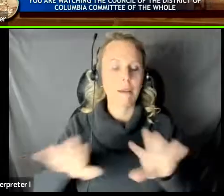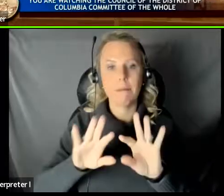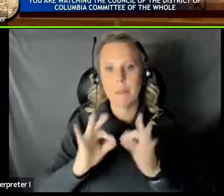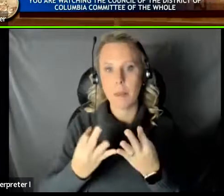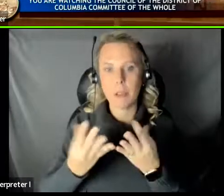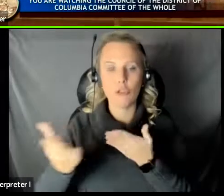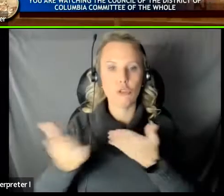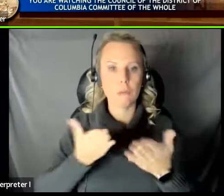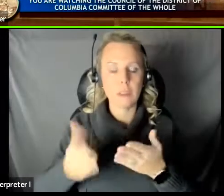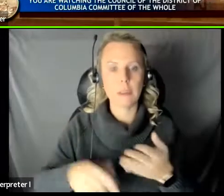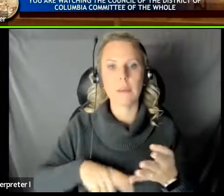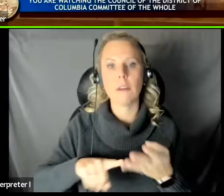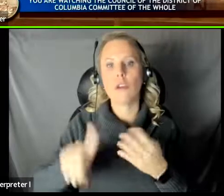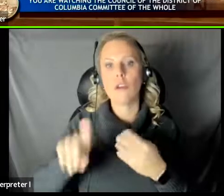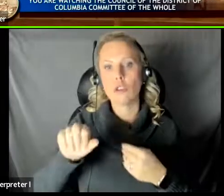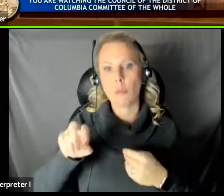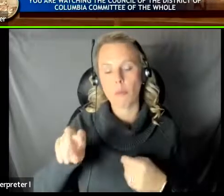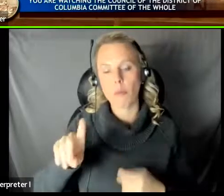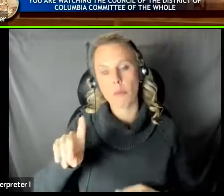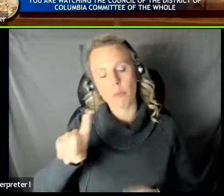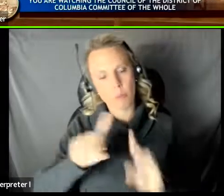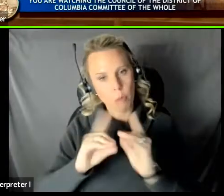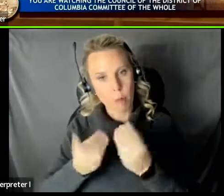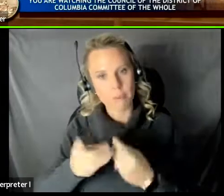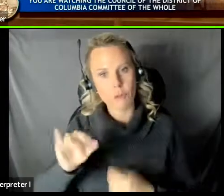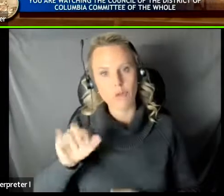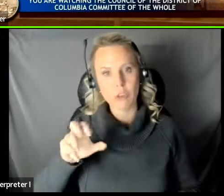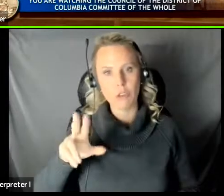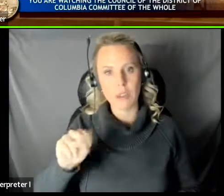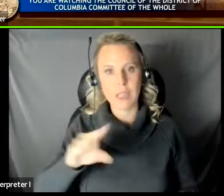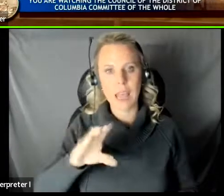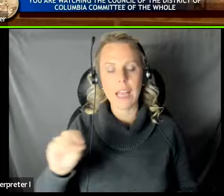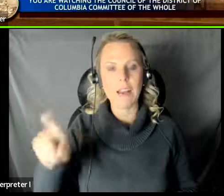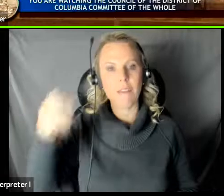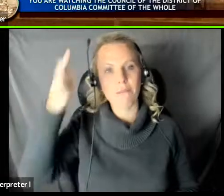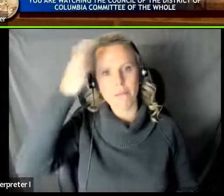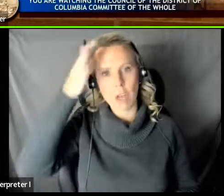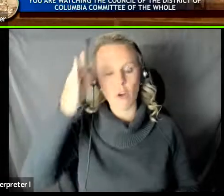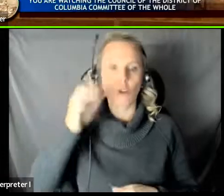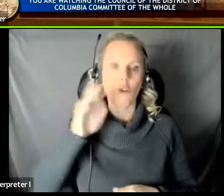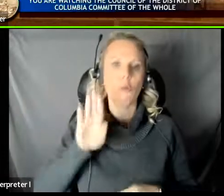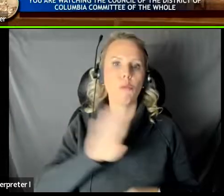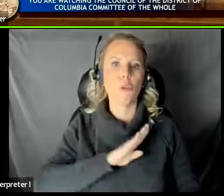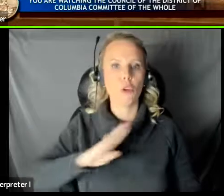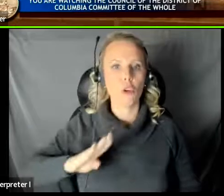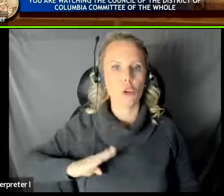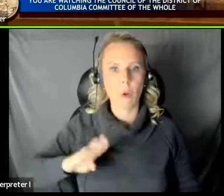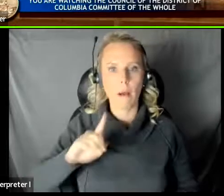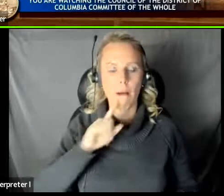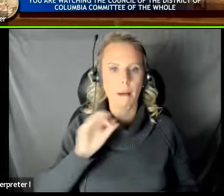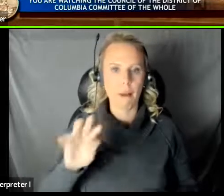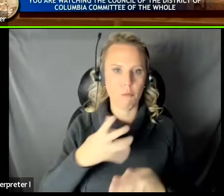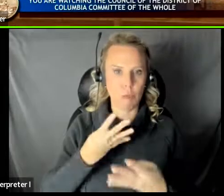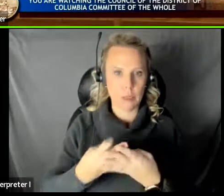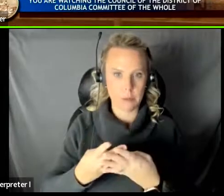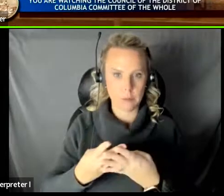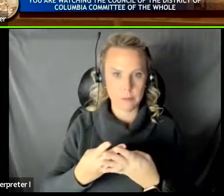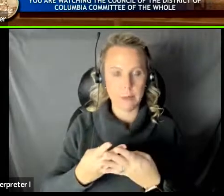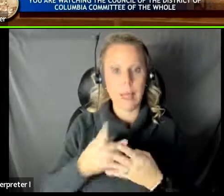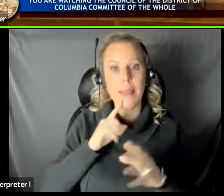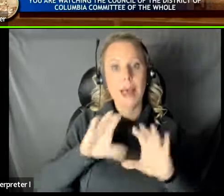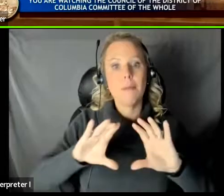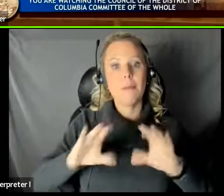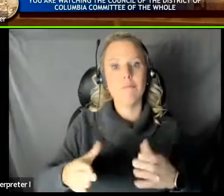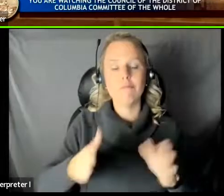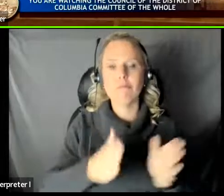the Department of Corrections, or the Federal Bureau of Prisons. The coordinating committee develops strategies and